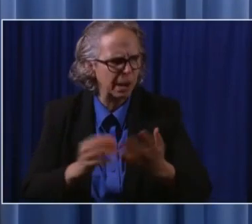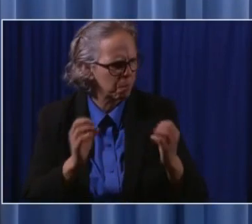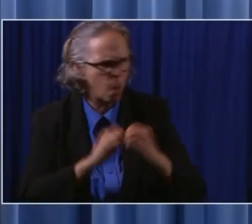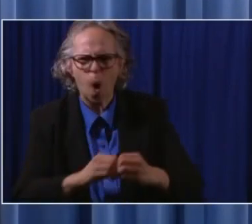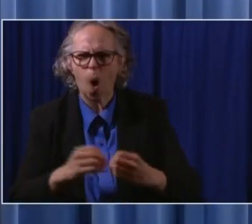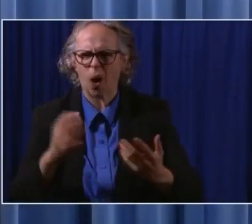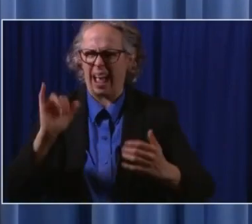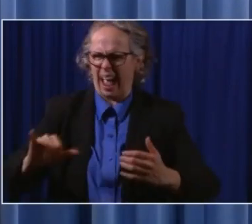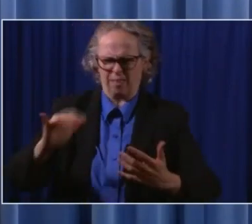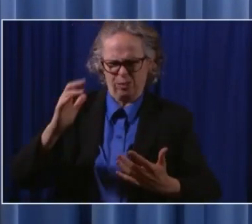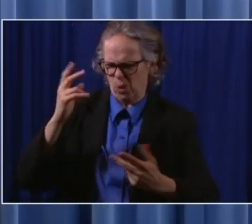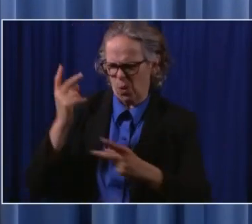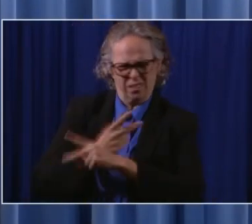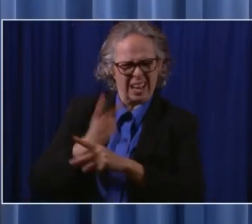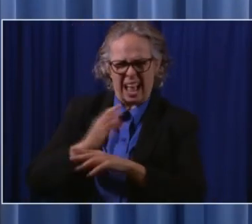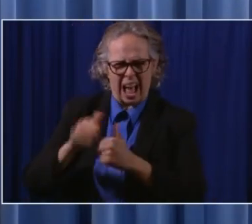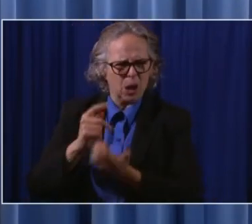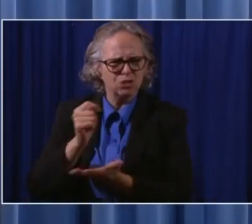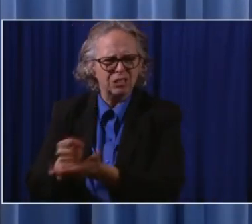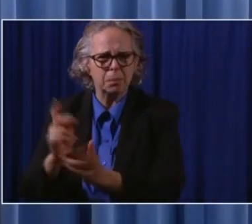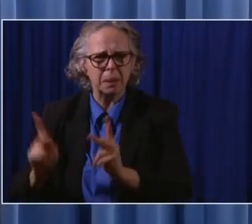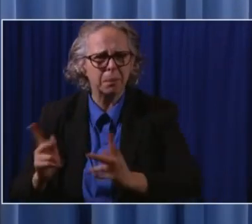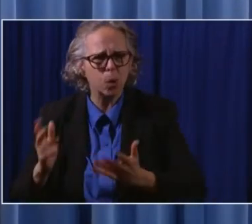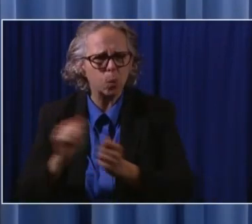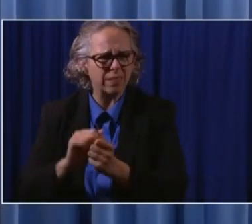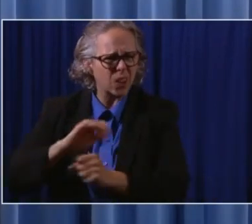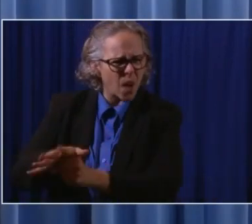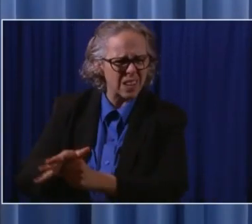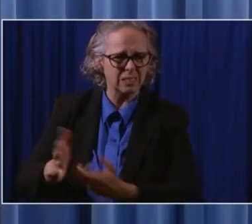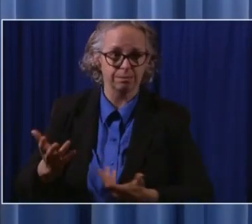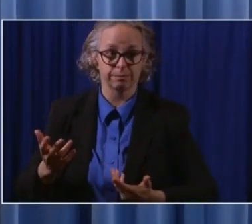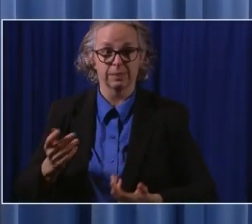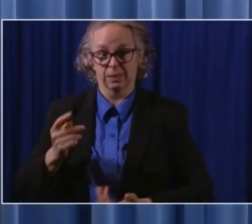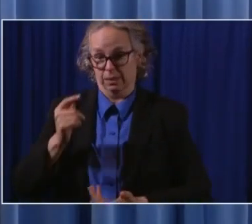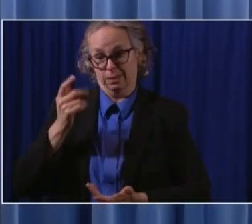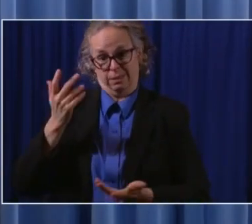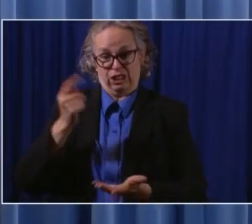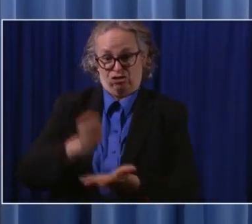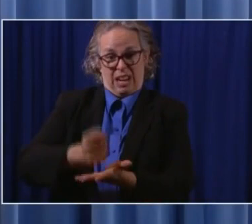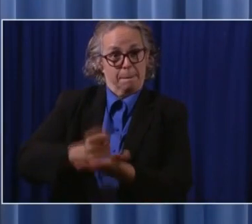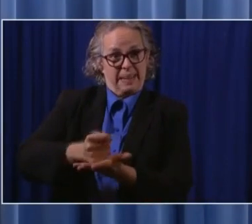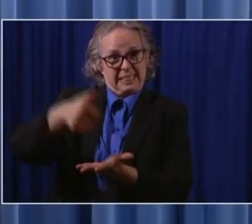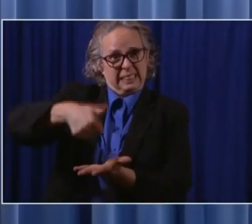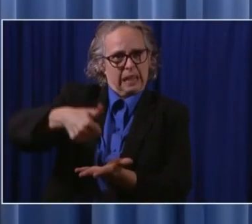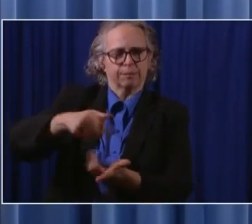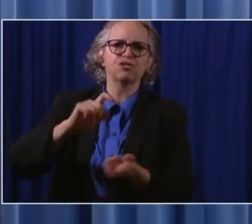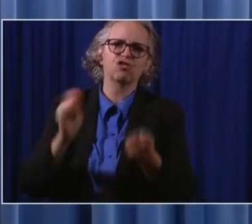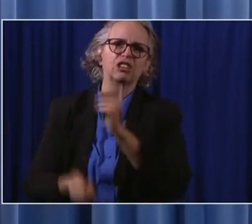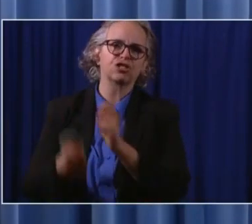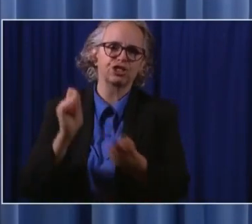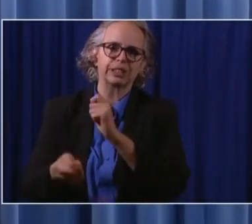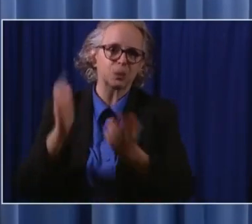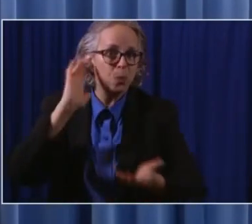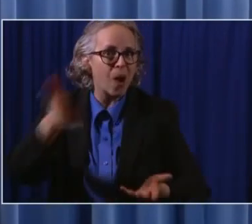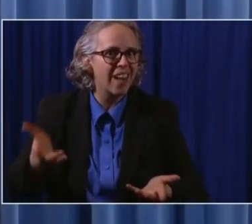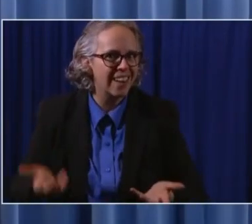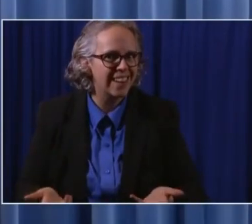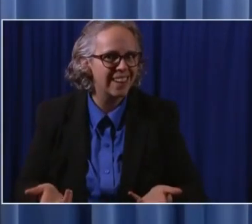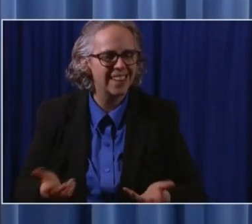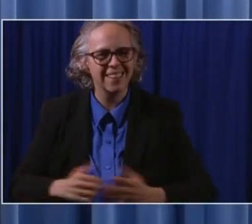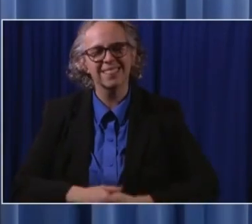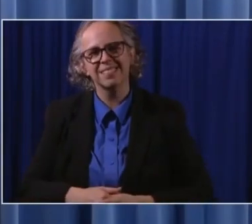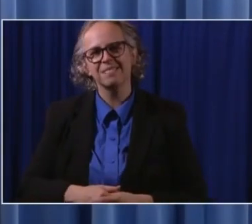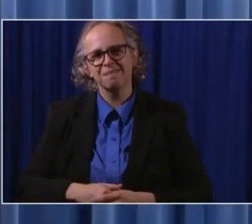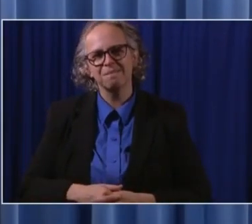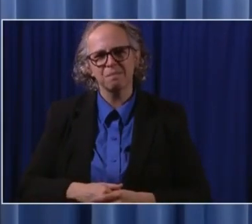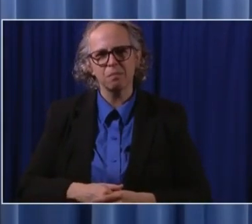that treatments will continue to evolve. And let me make this very clear. As Governor of Ohio, I do